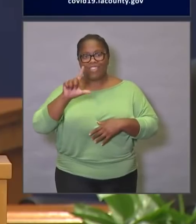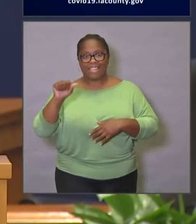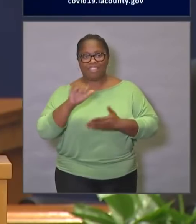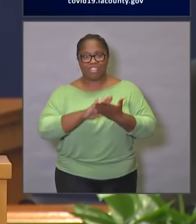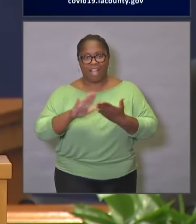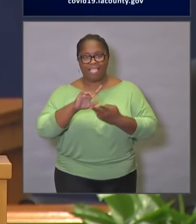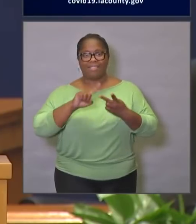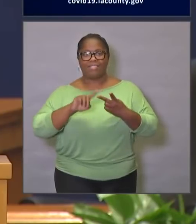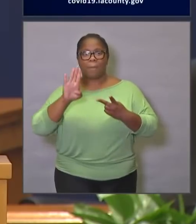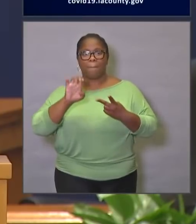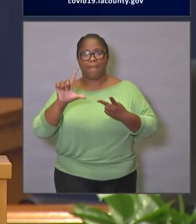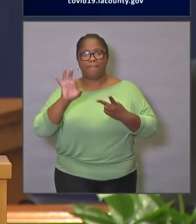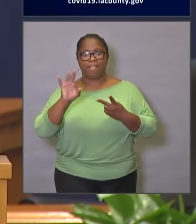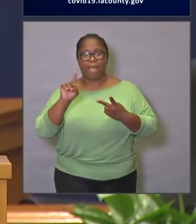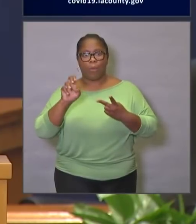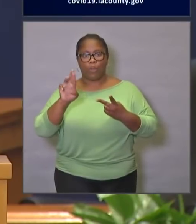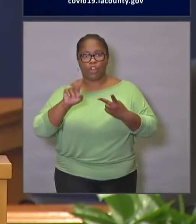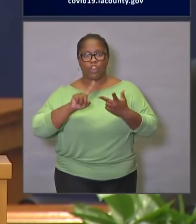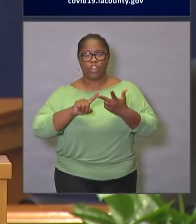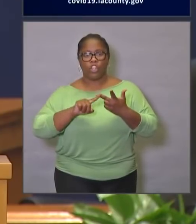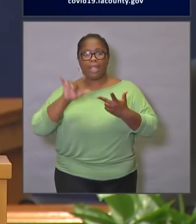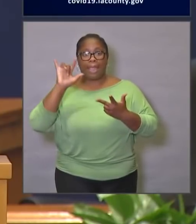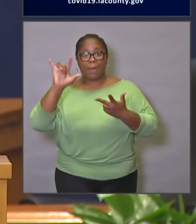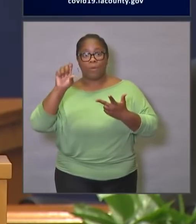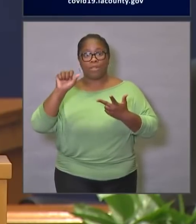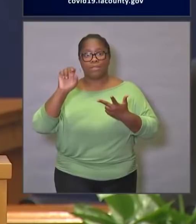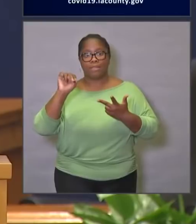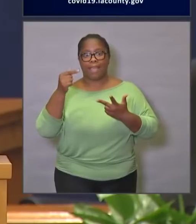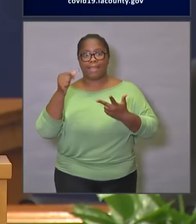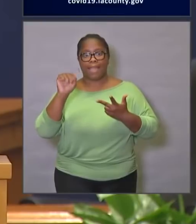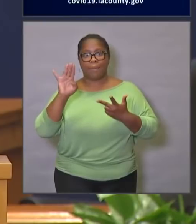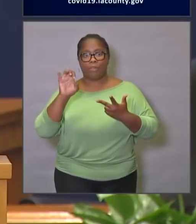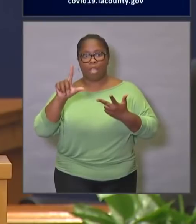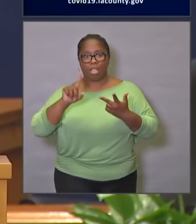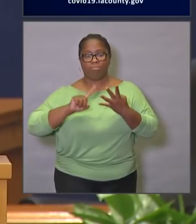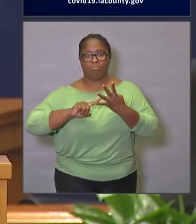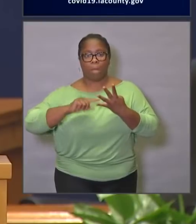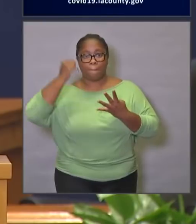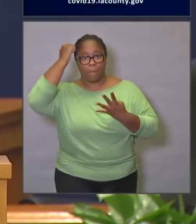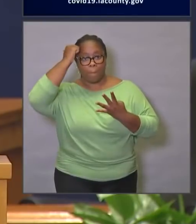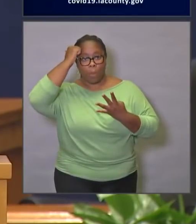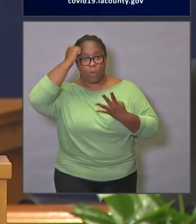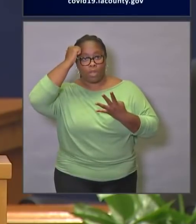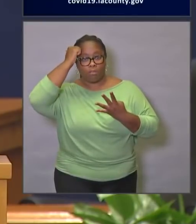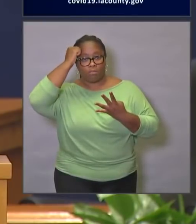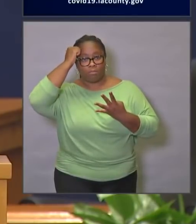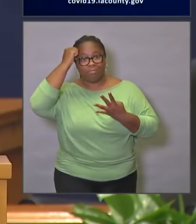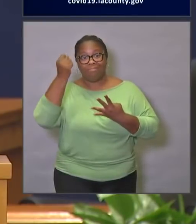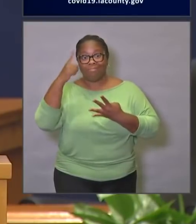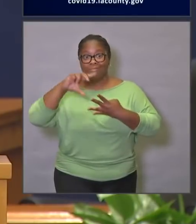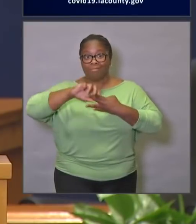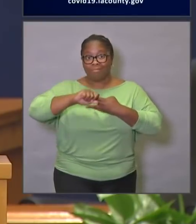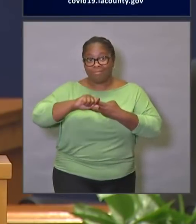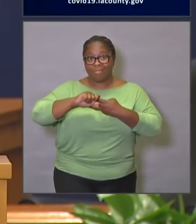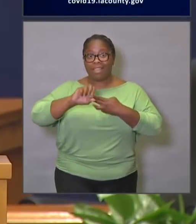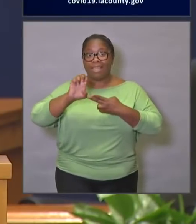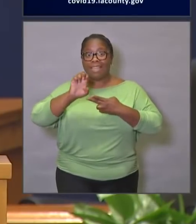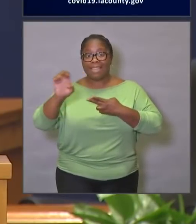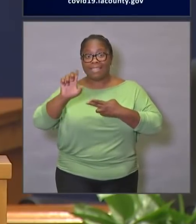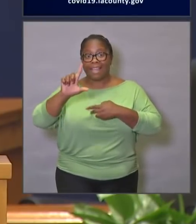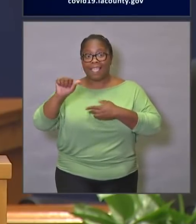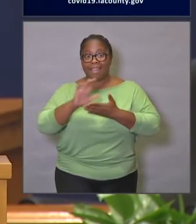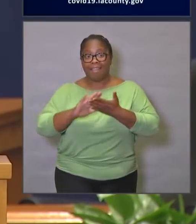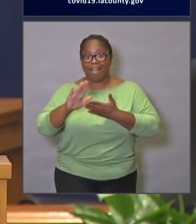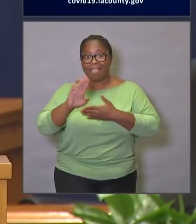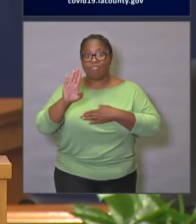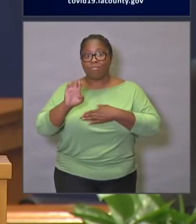College, Bellflower, the San Gabriel Airport, and Pomona. East Los Angeles College and Bellflower also had the addition